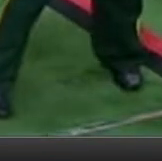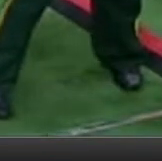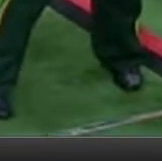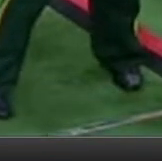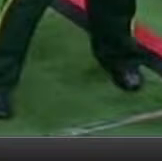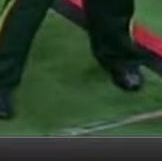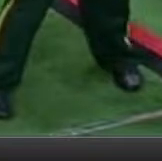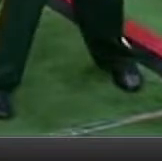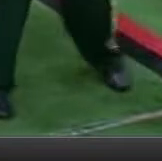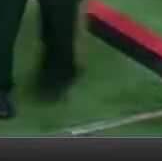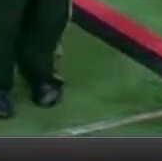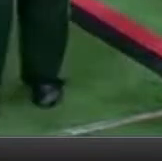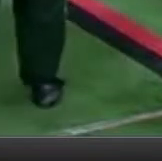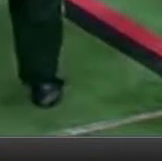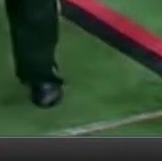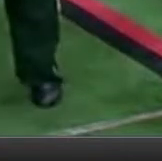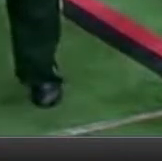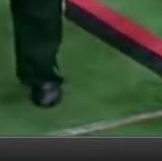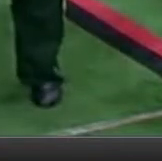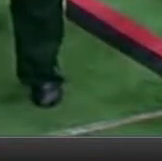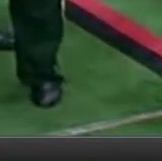Close the bar, sorry.